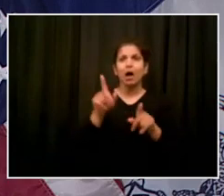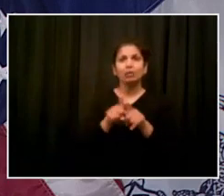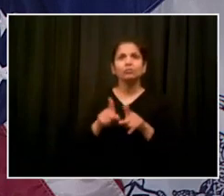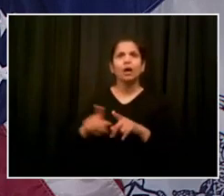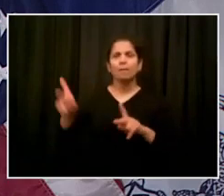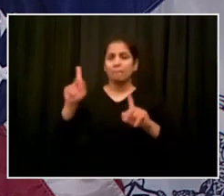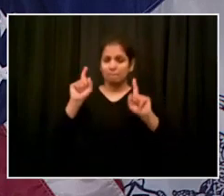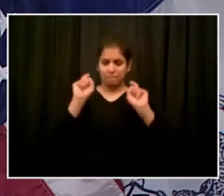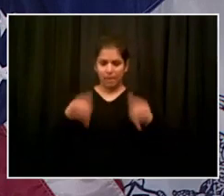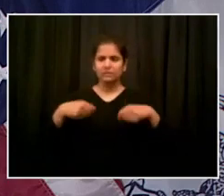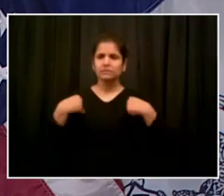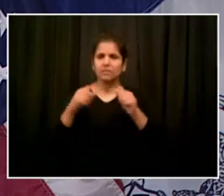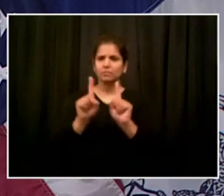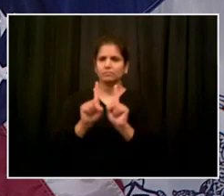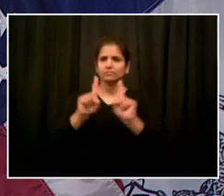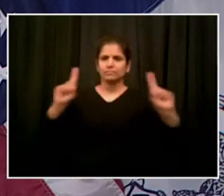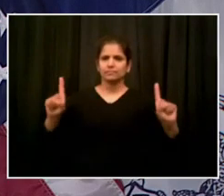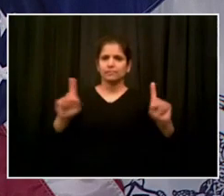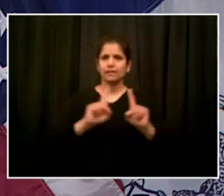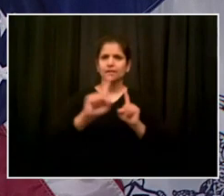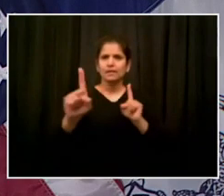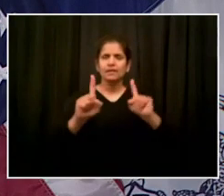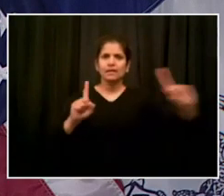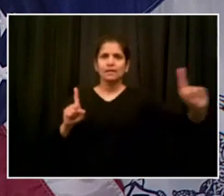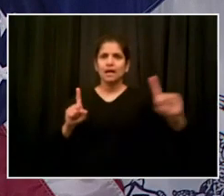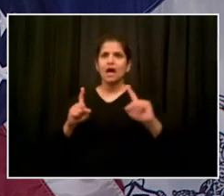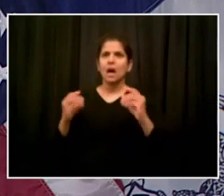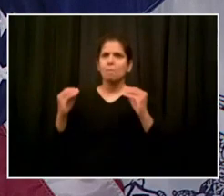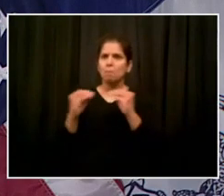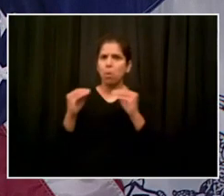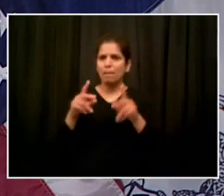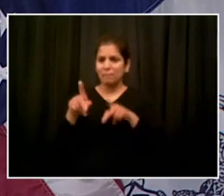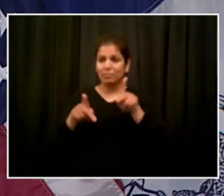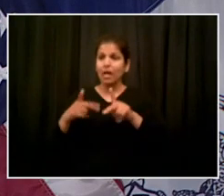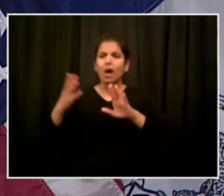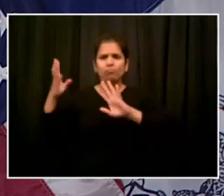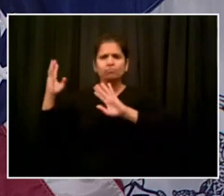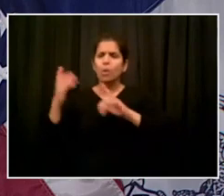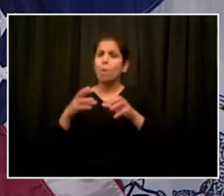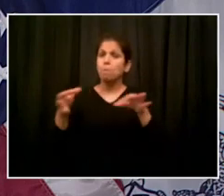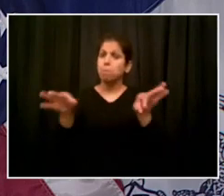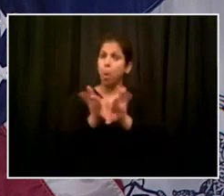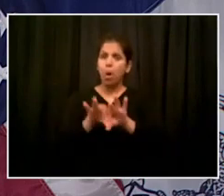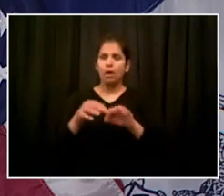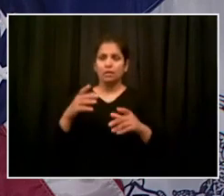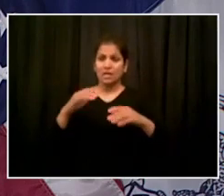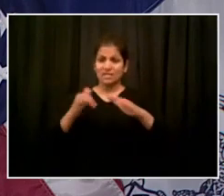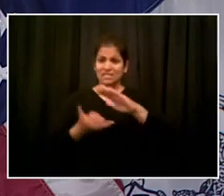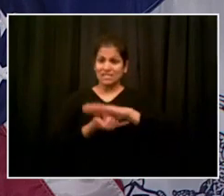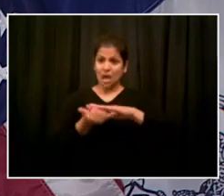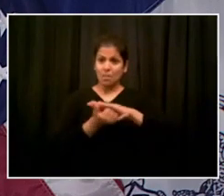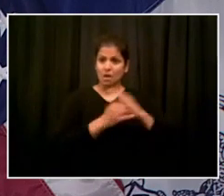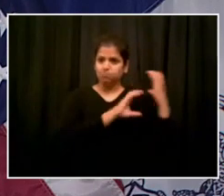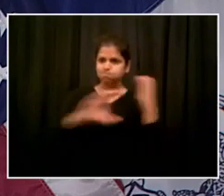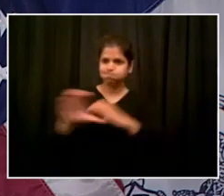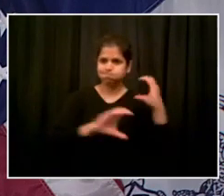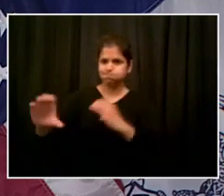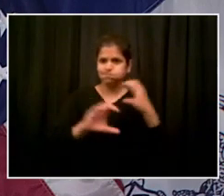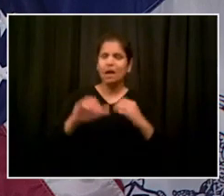there's social distancing and limits on how many people can be in each subway car and in each